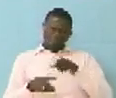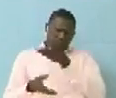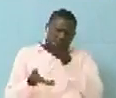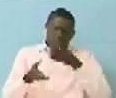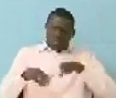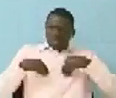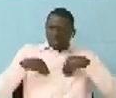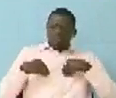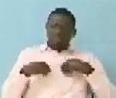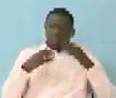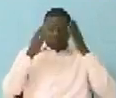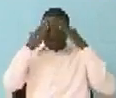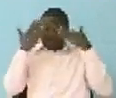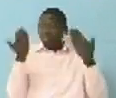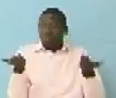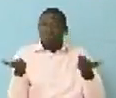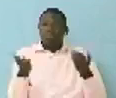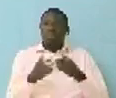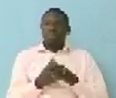But not to my knowledge.